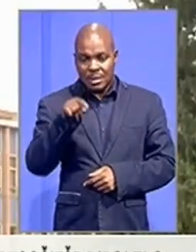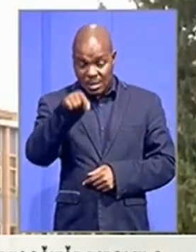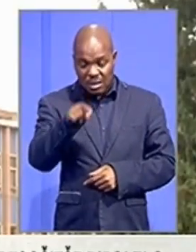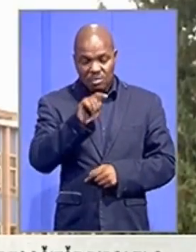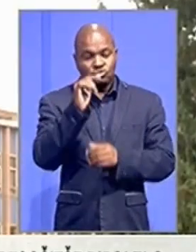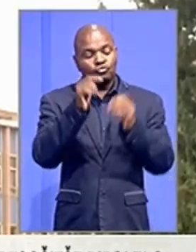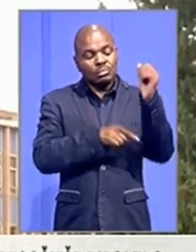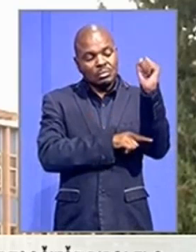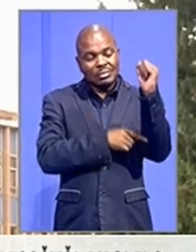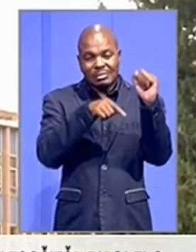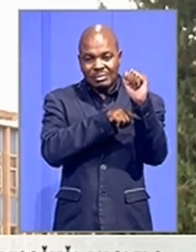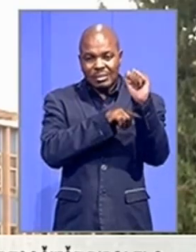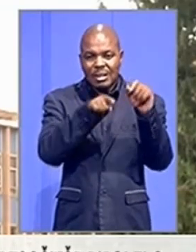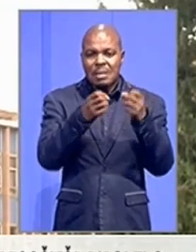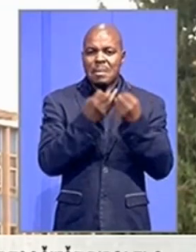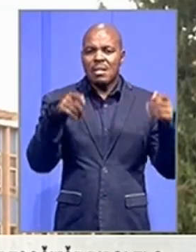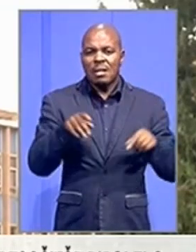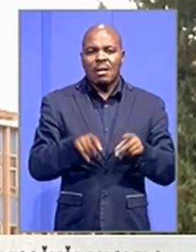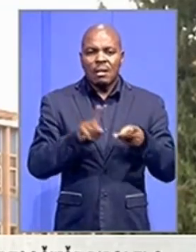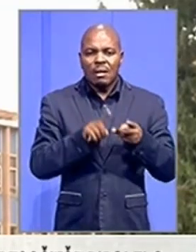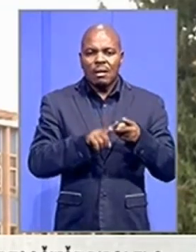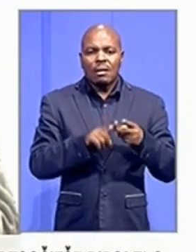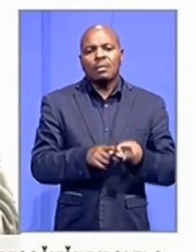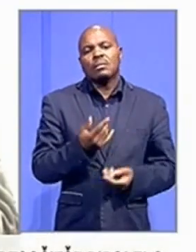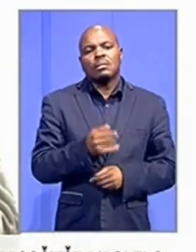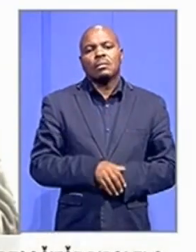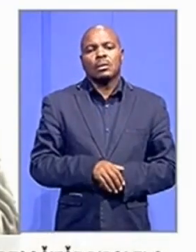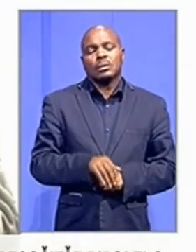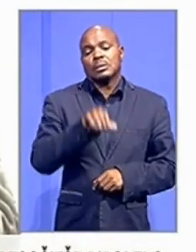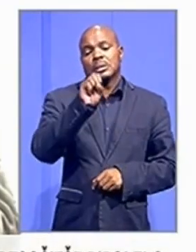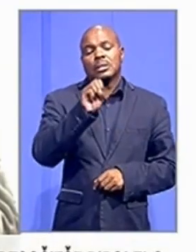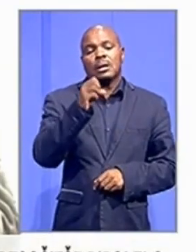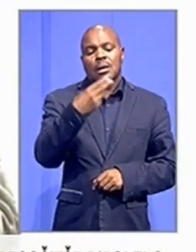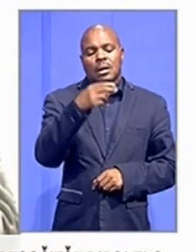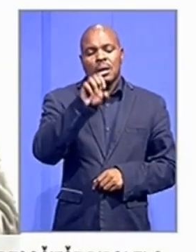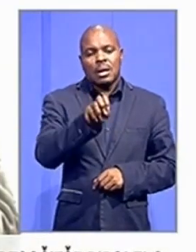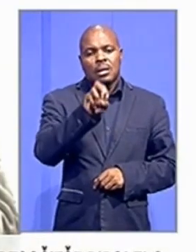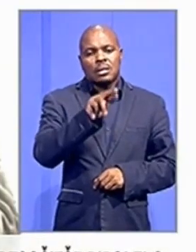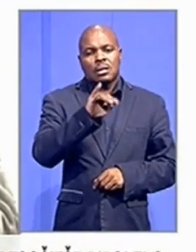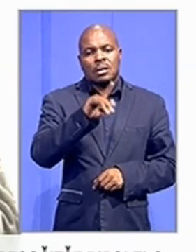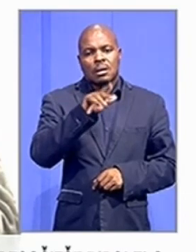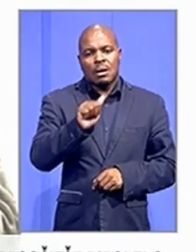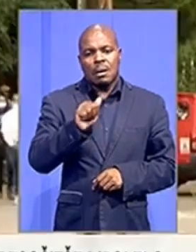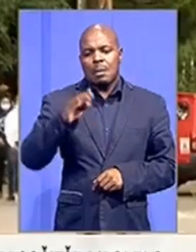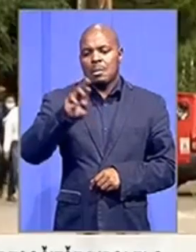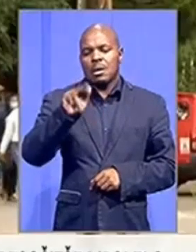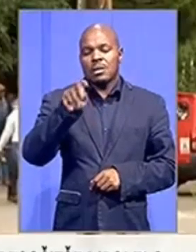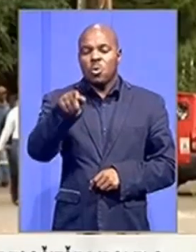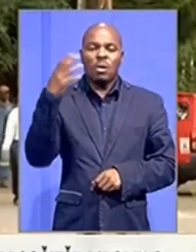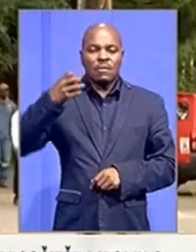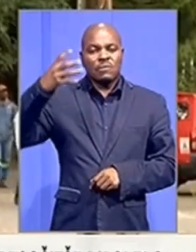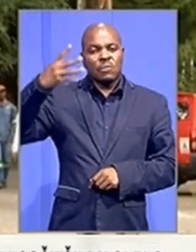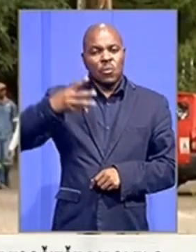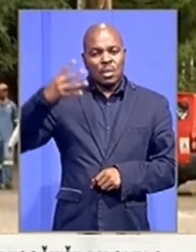Gare ga dihladieme tseo di lego mmileng o ke sa Sir Johannes Henricus Brand. Brand e be e le moporesidente wa bone wa Orange Free State